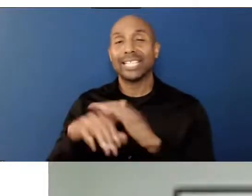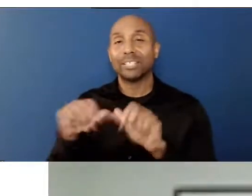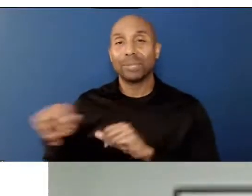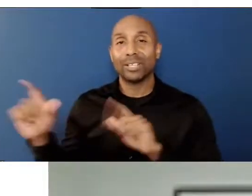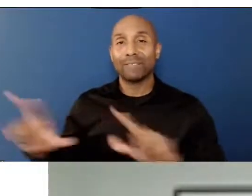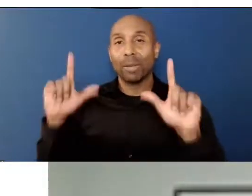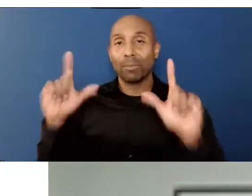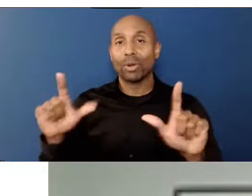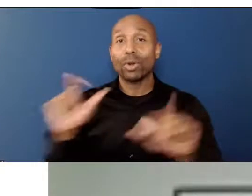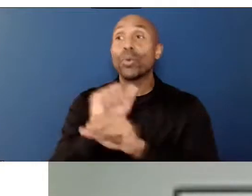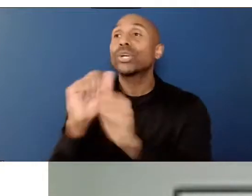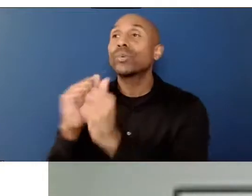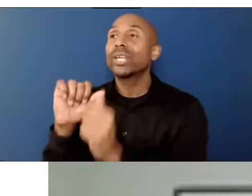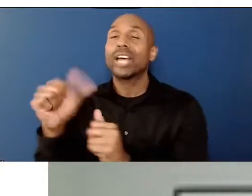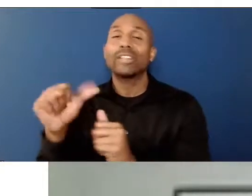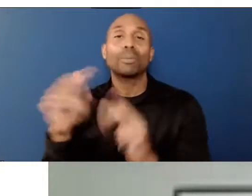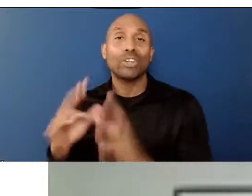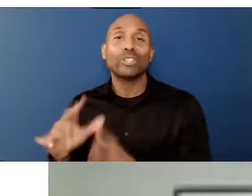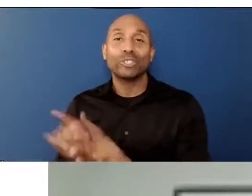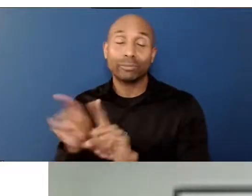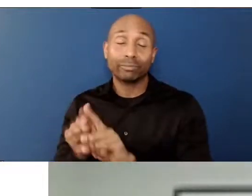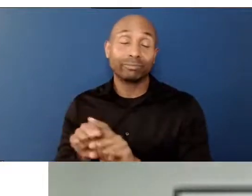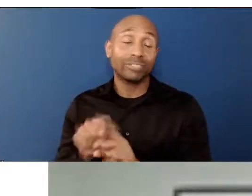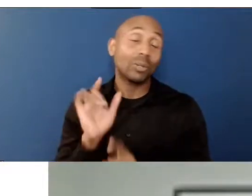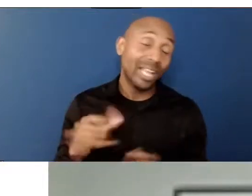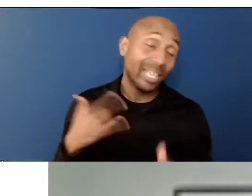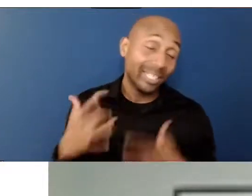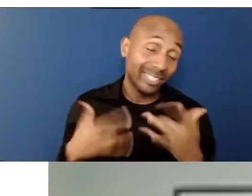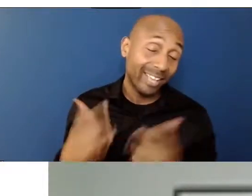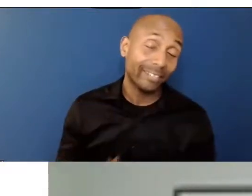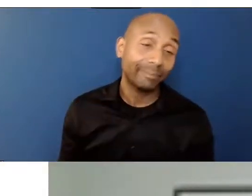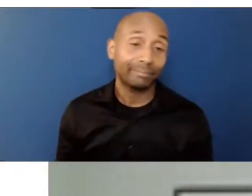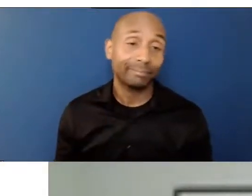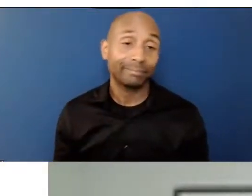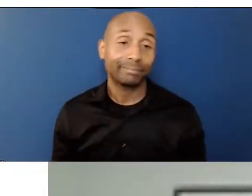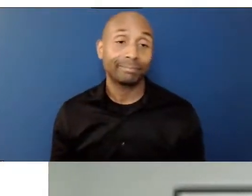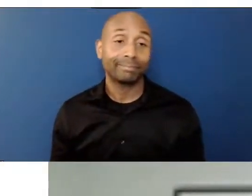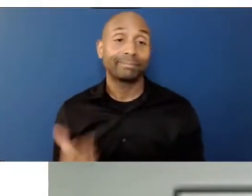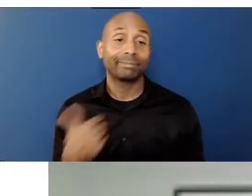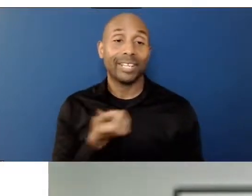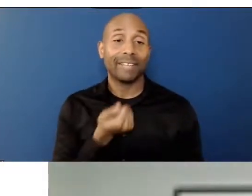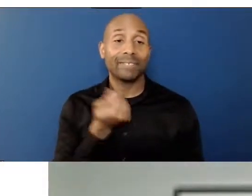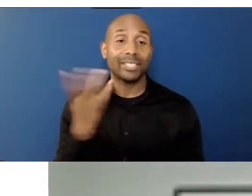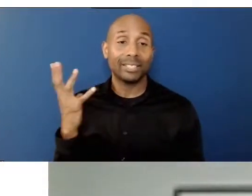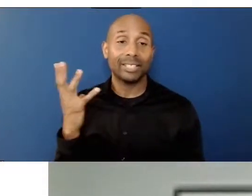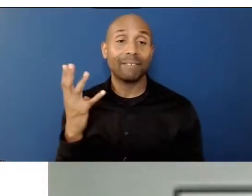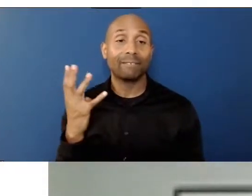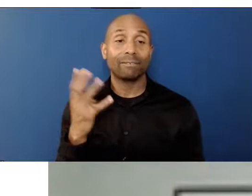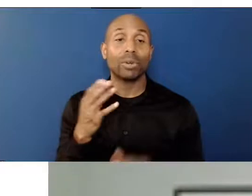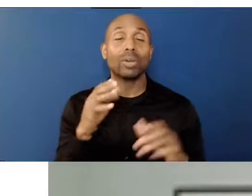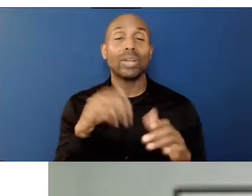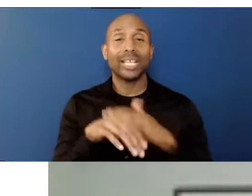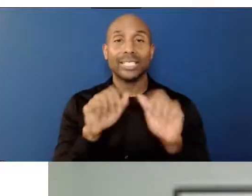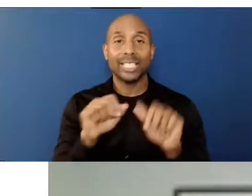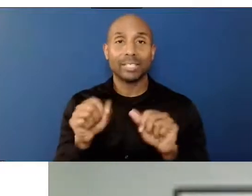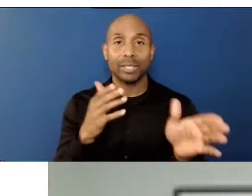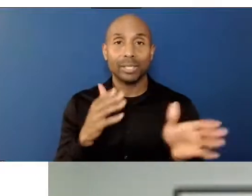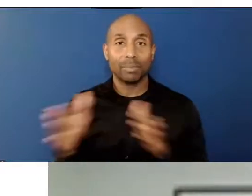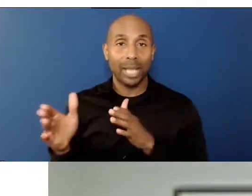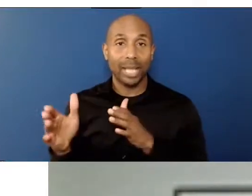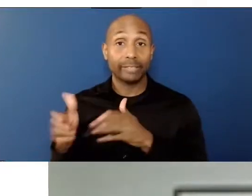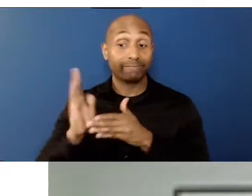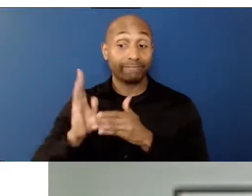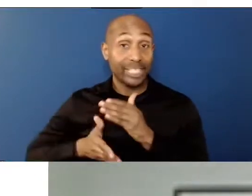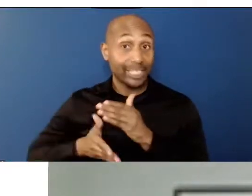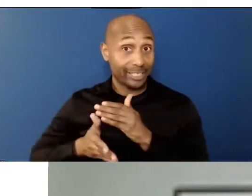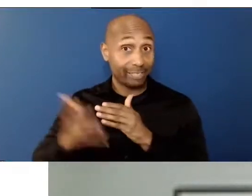really, really exciting. There are a few accessibility plans that are actually already completed. So